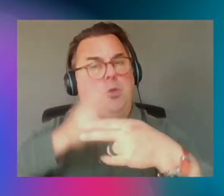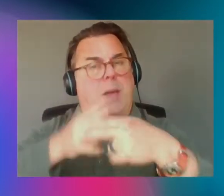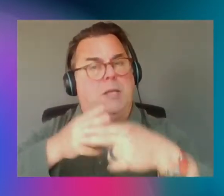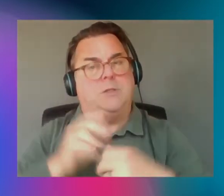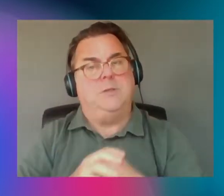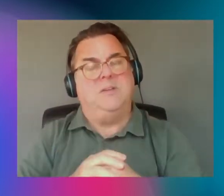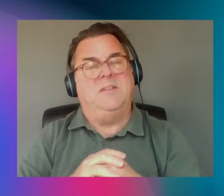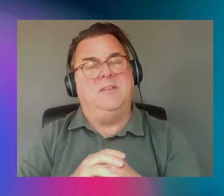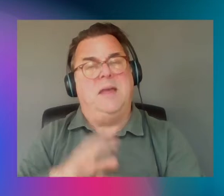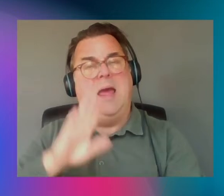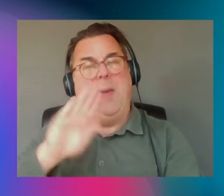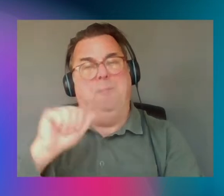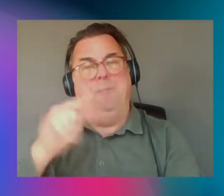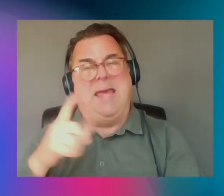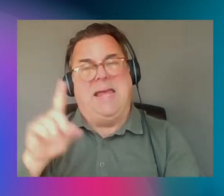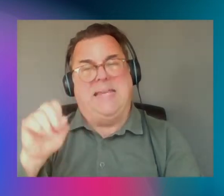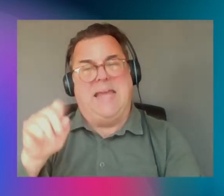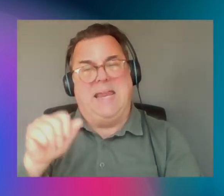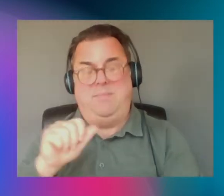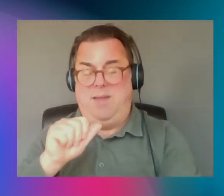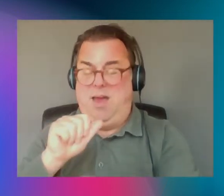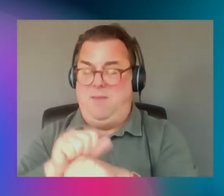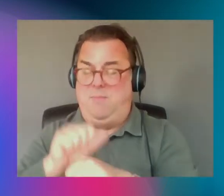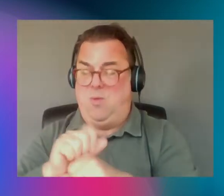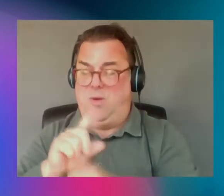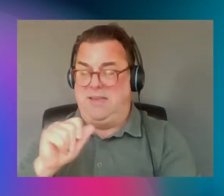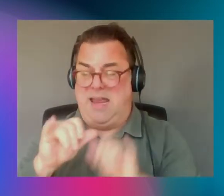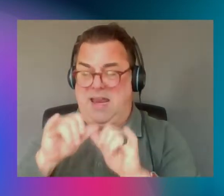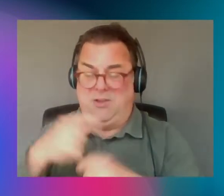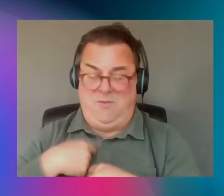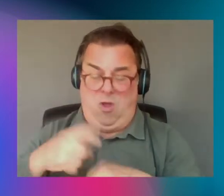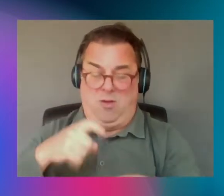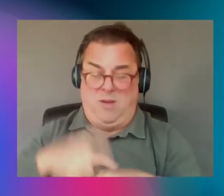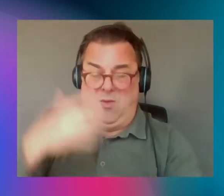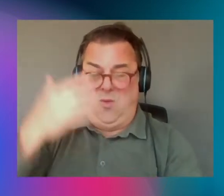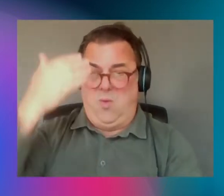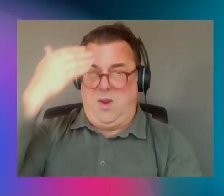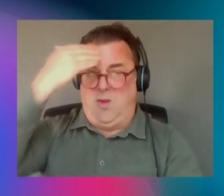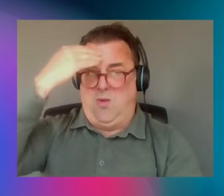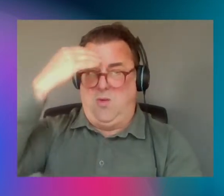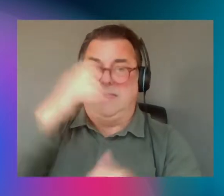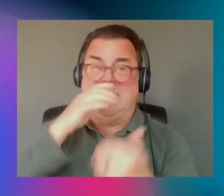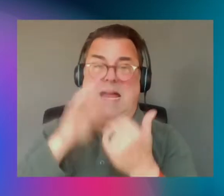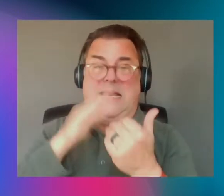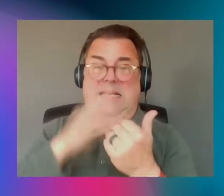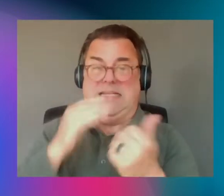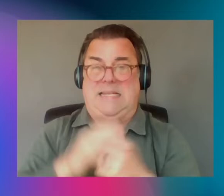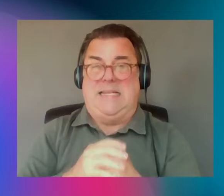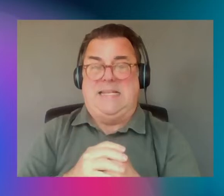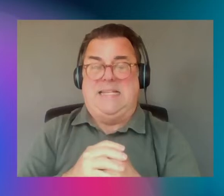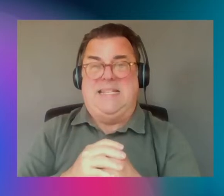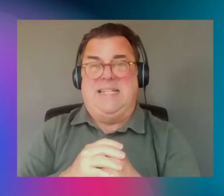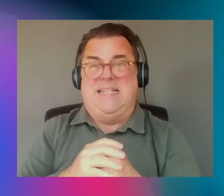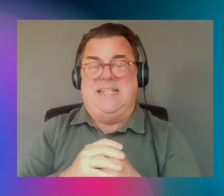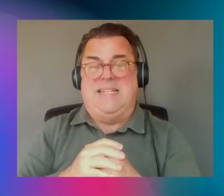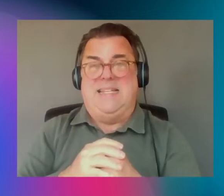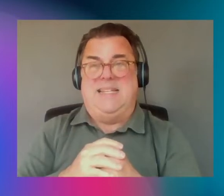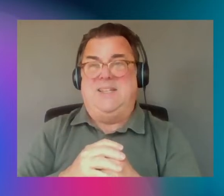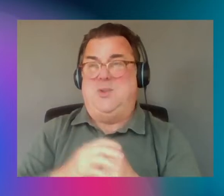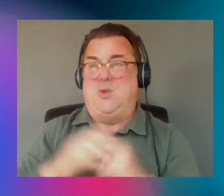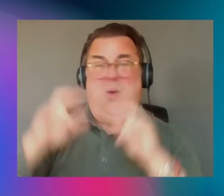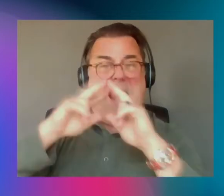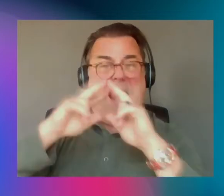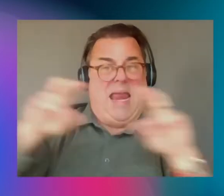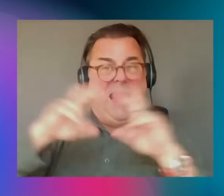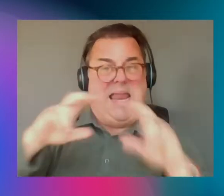data, and I've been working in data engineering, so we all understand, how difficult it is to, do any analysis or data